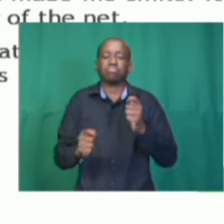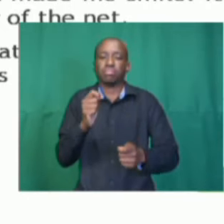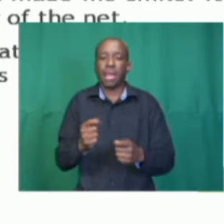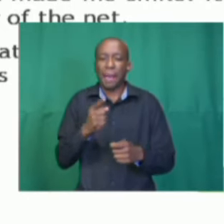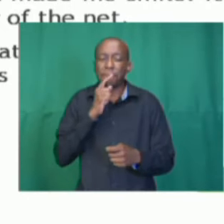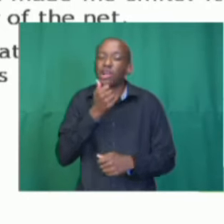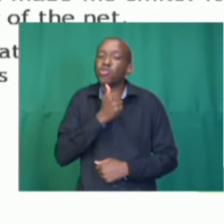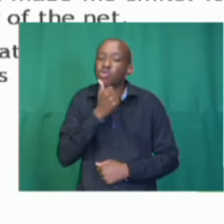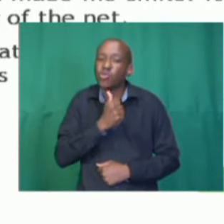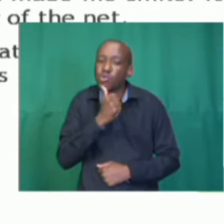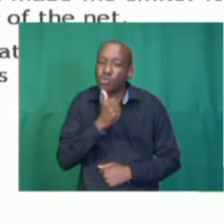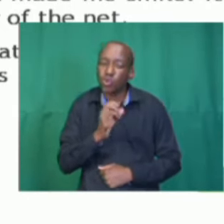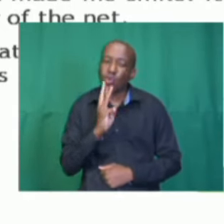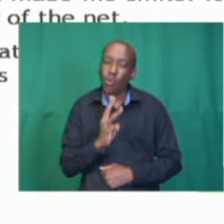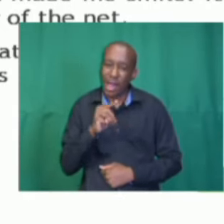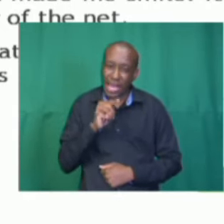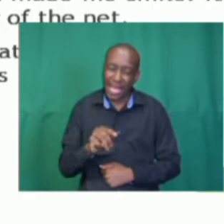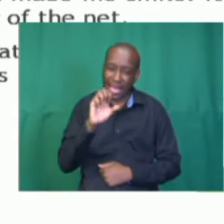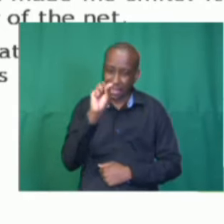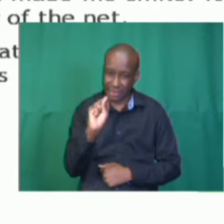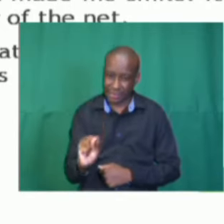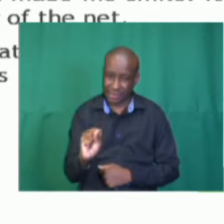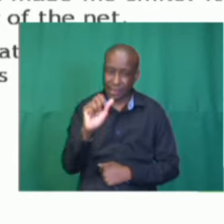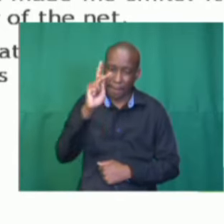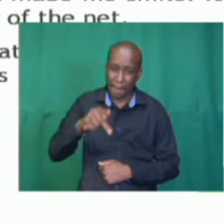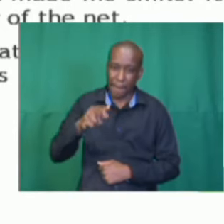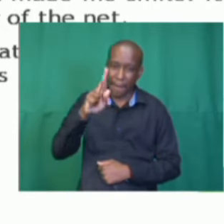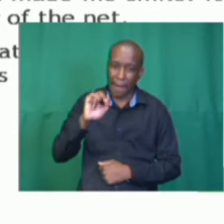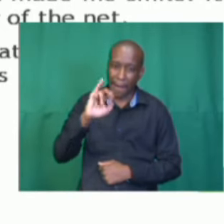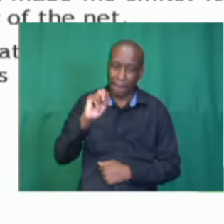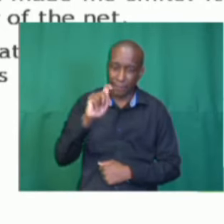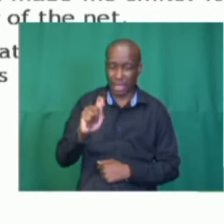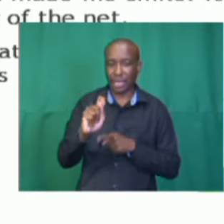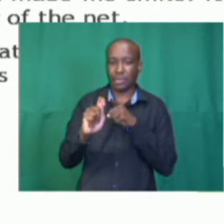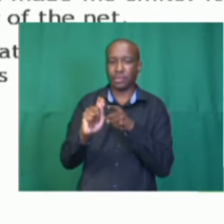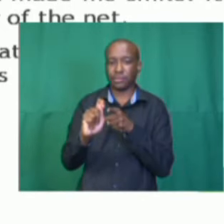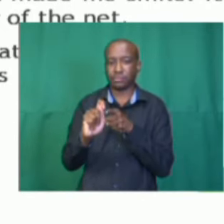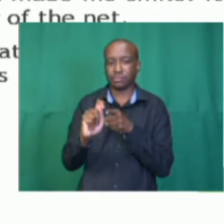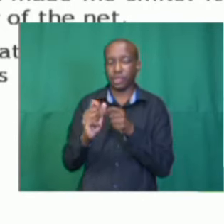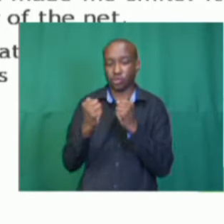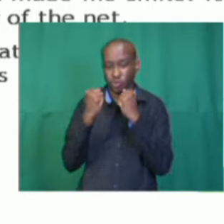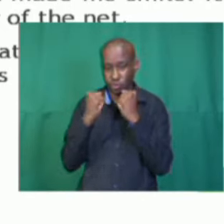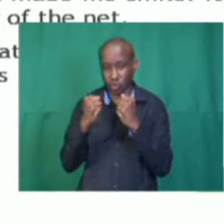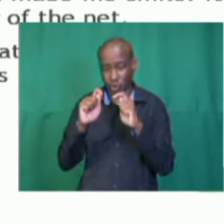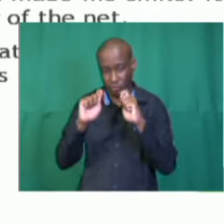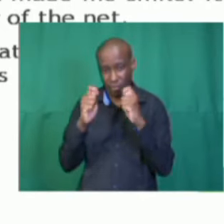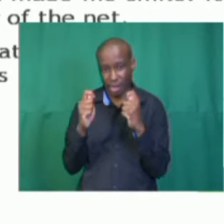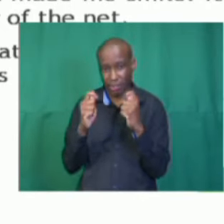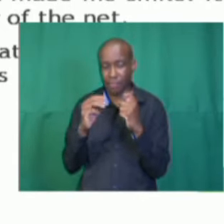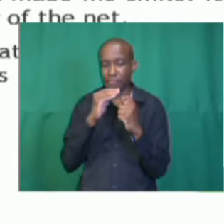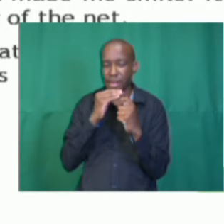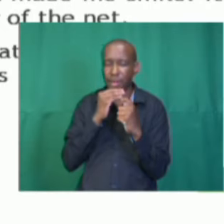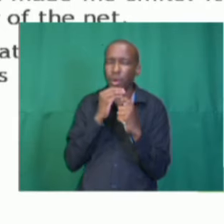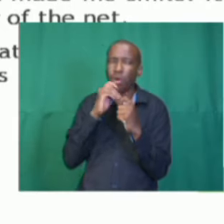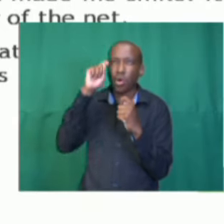or she choose the word sprint? What idea? Again, a mental picture is created in